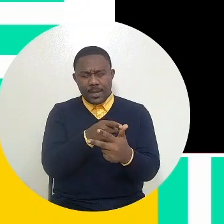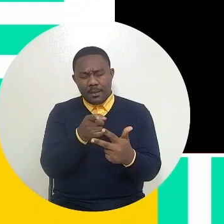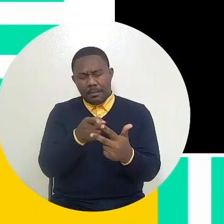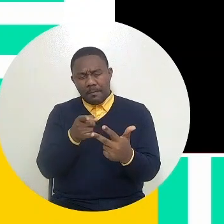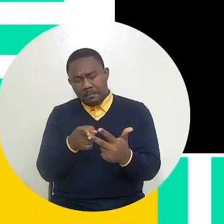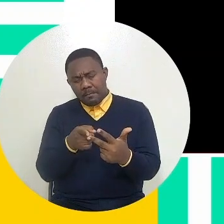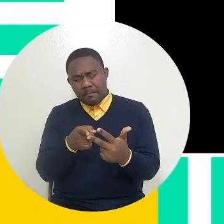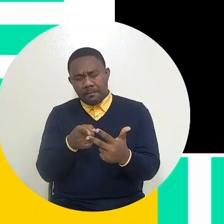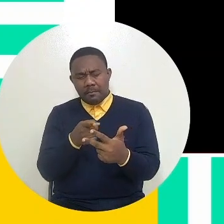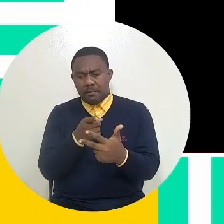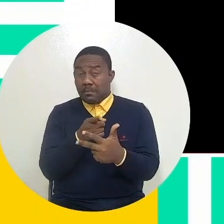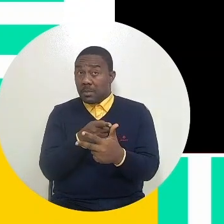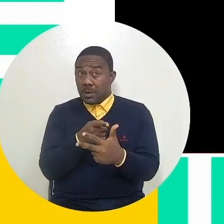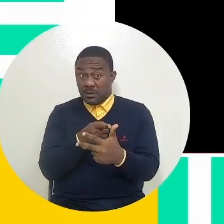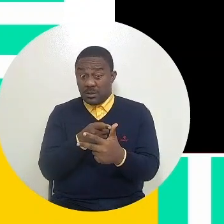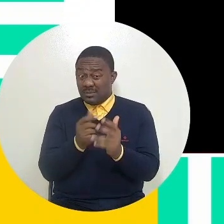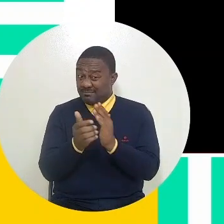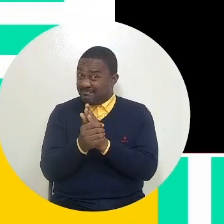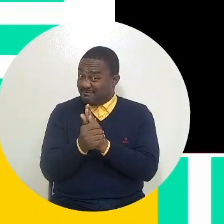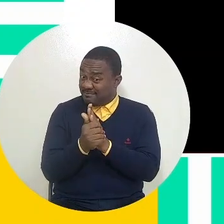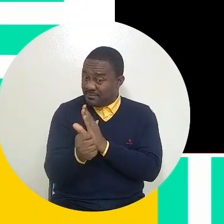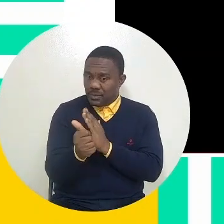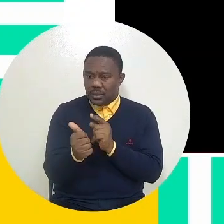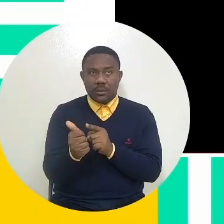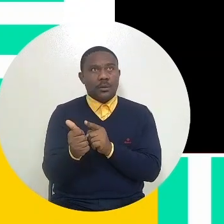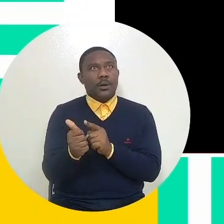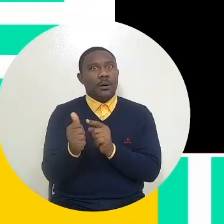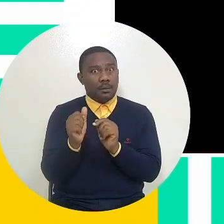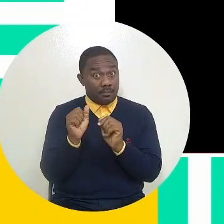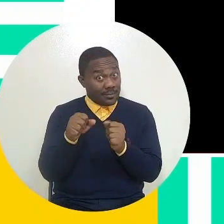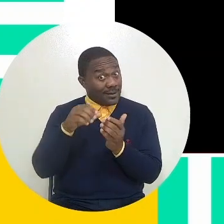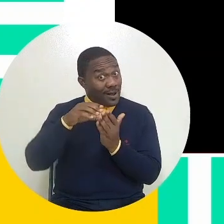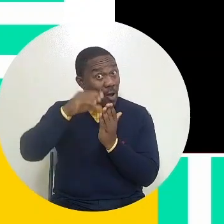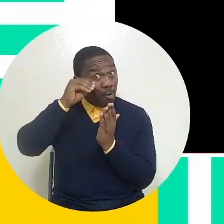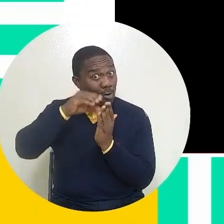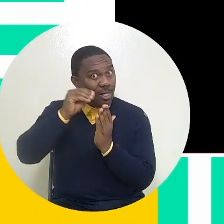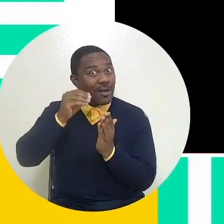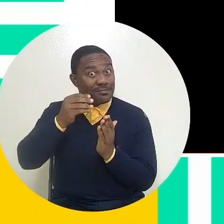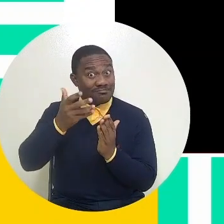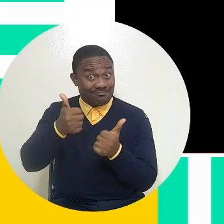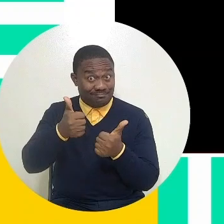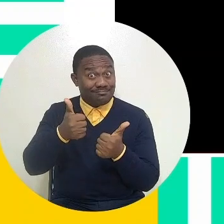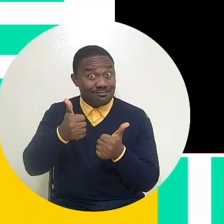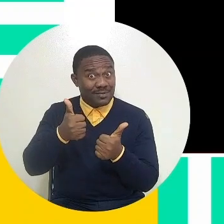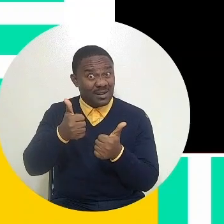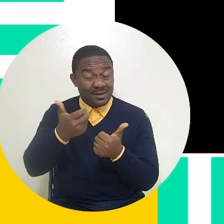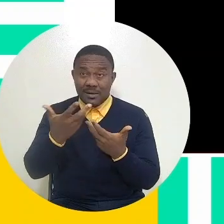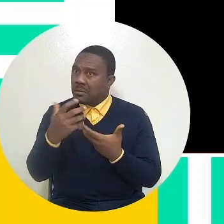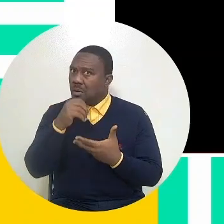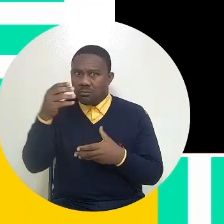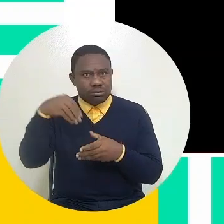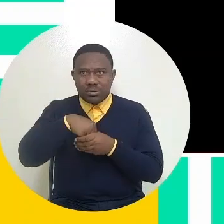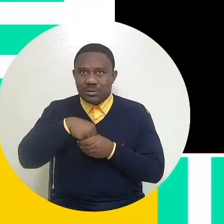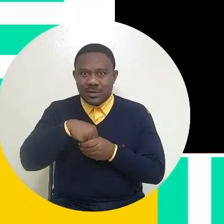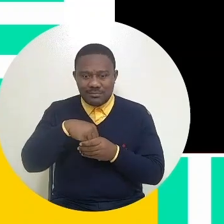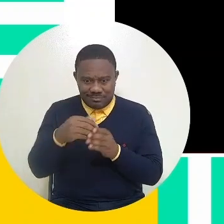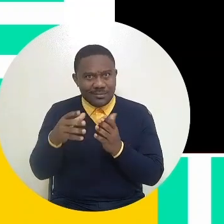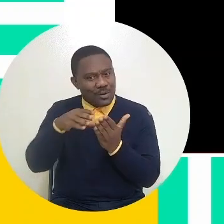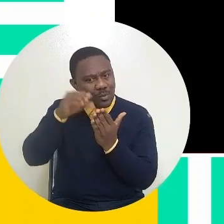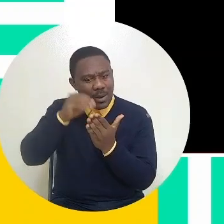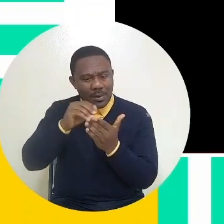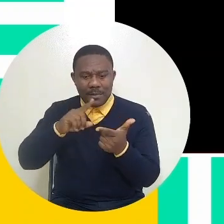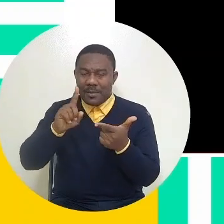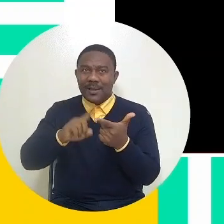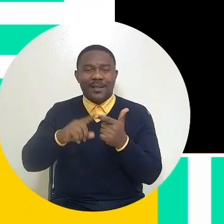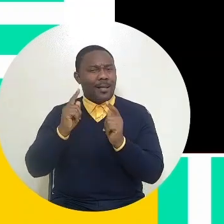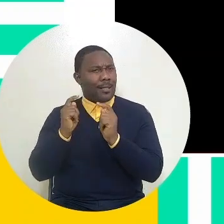Keynote, every skill is learnable. Every skill is learnable. But talent